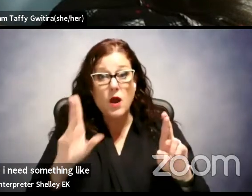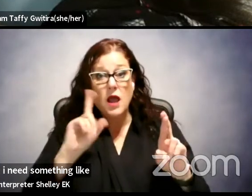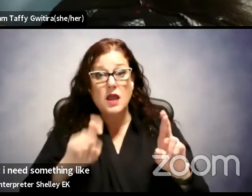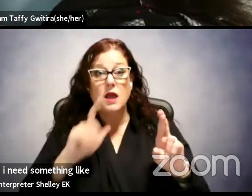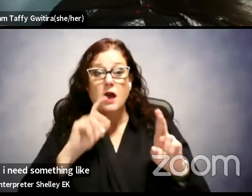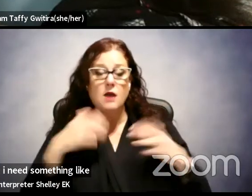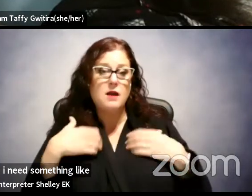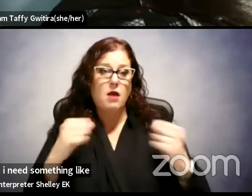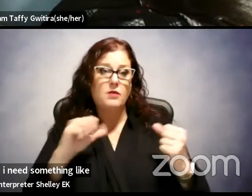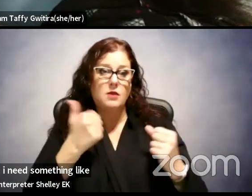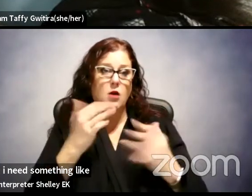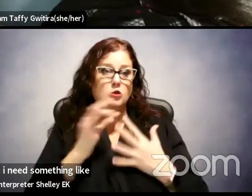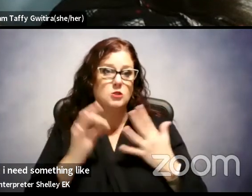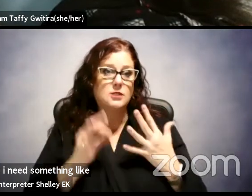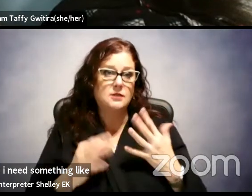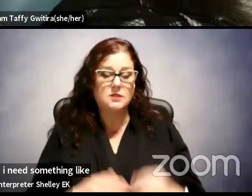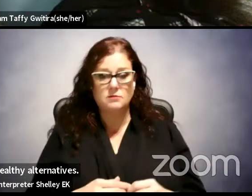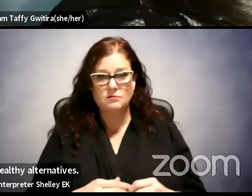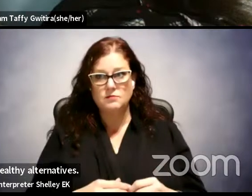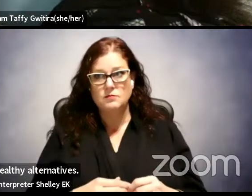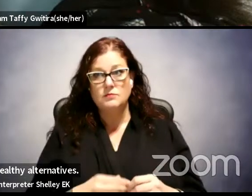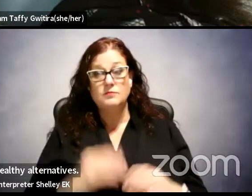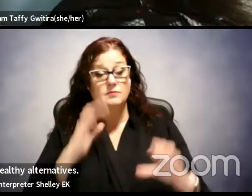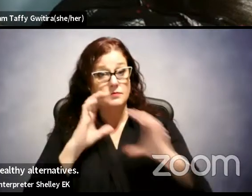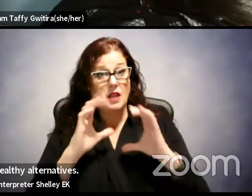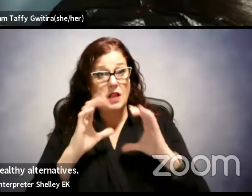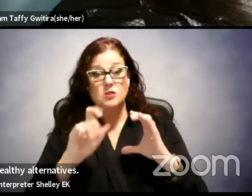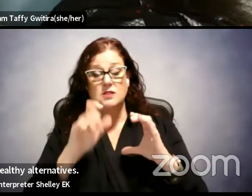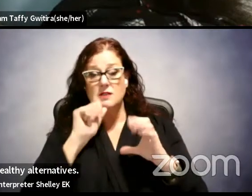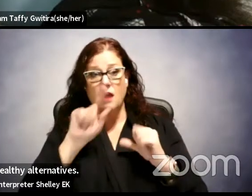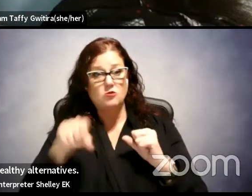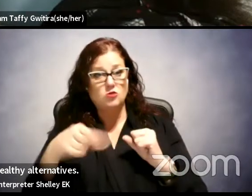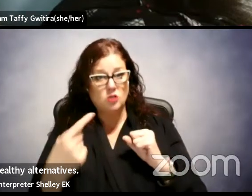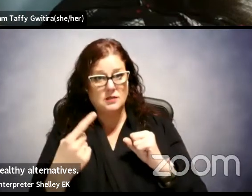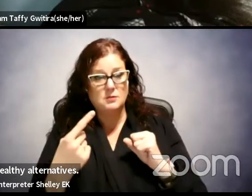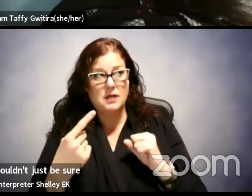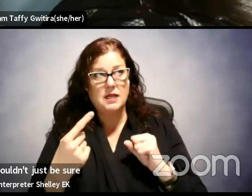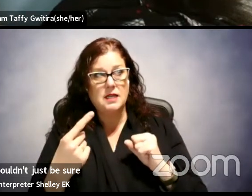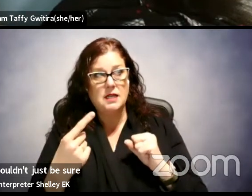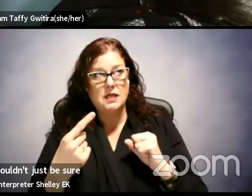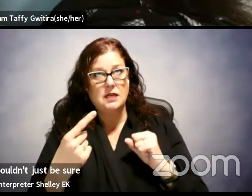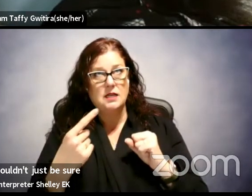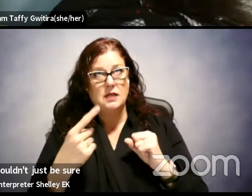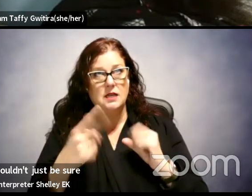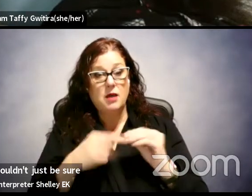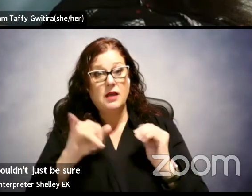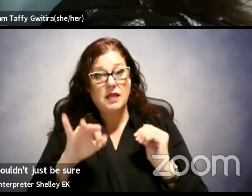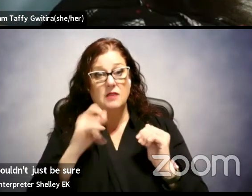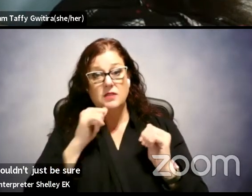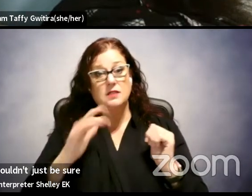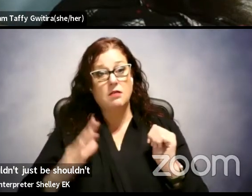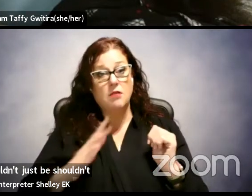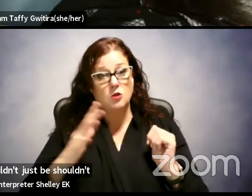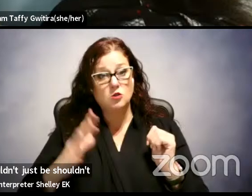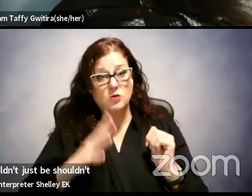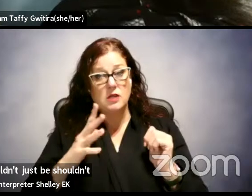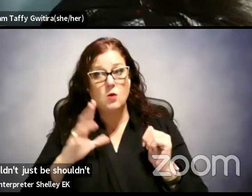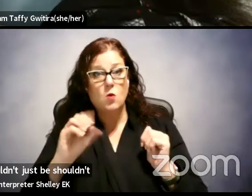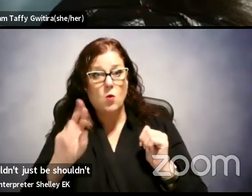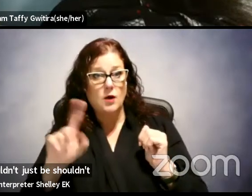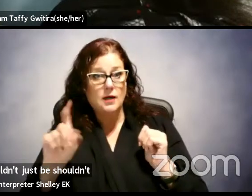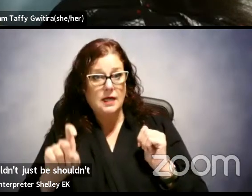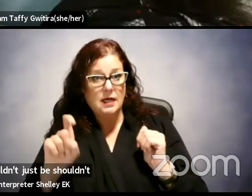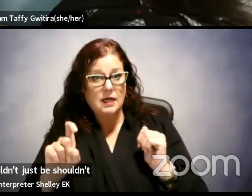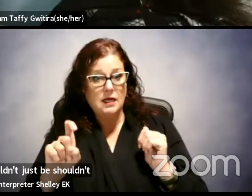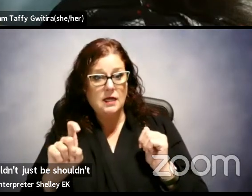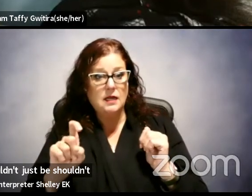unhealthy alternatives, right? So the conversation shouldn't be about whether this is a luxury or a need. It should